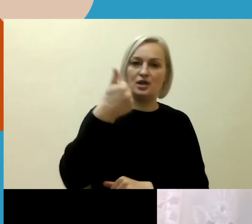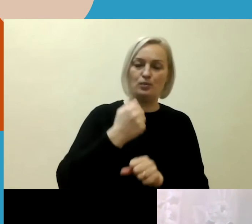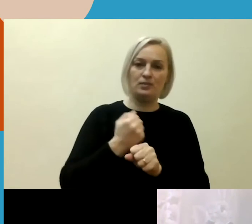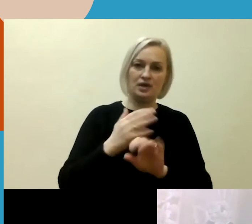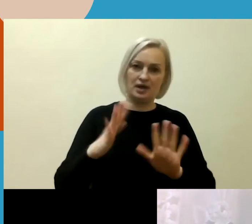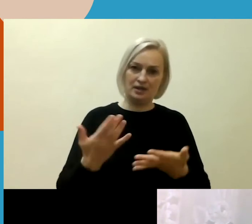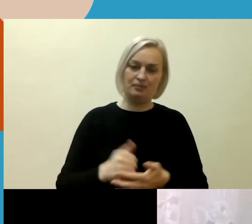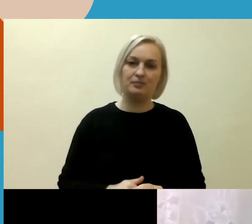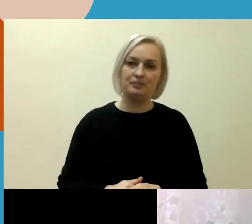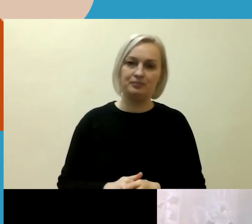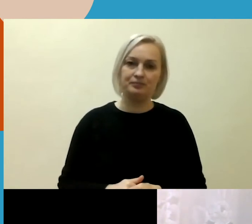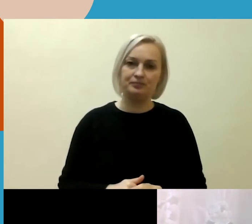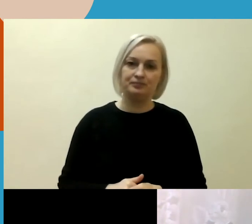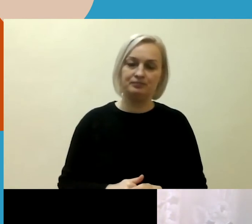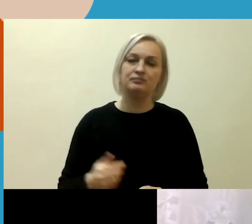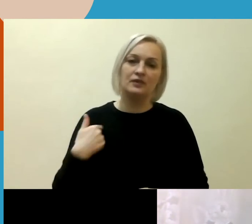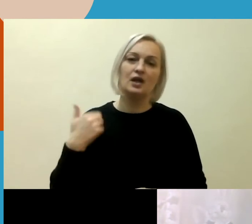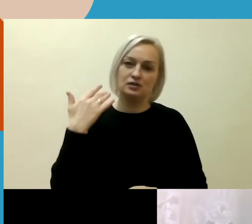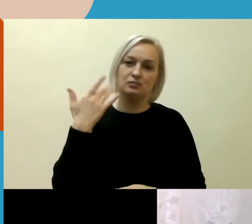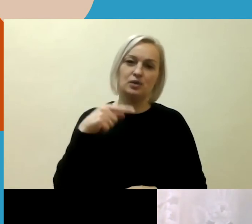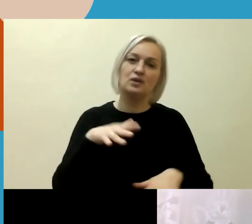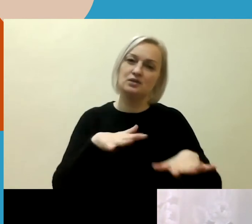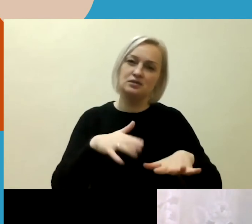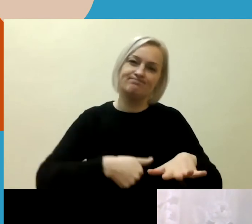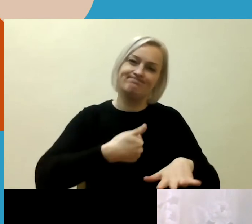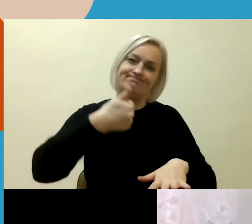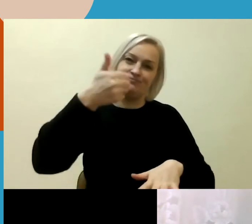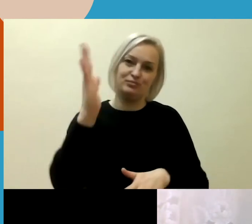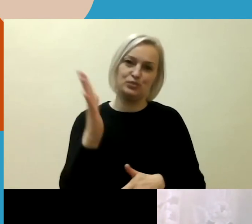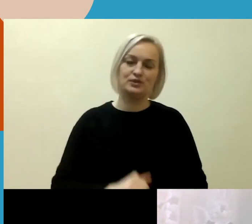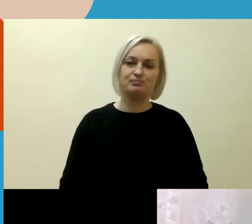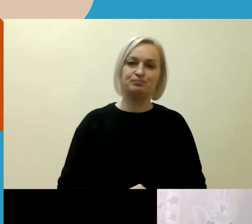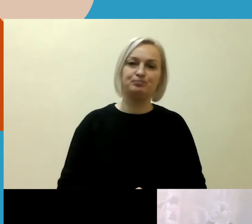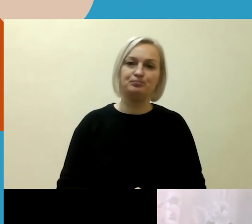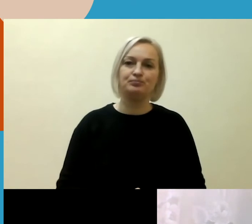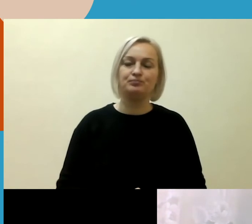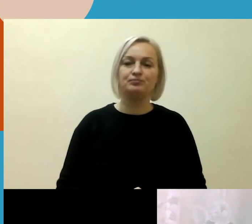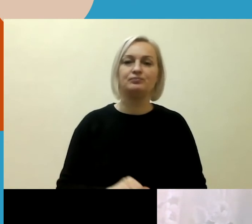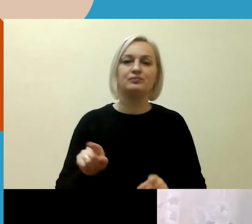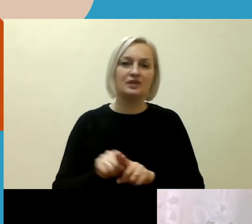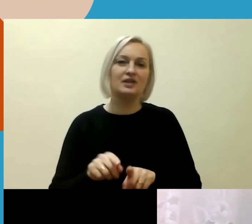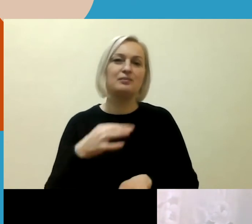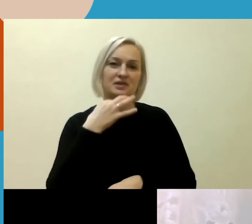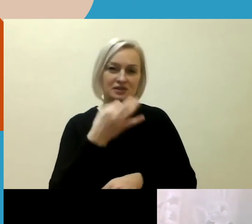We have to find areas to improve, and this will only help the situation.